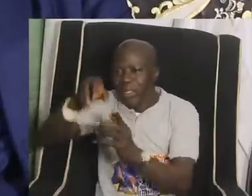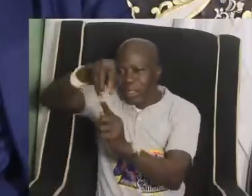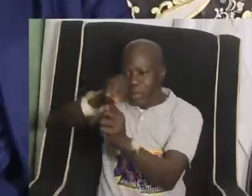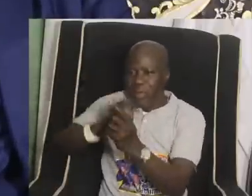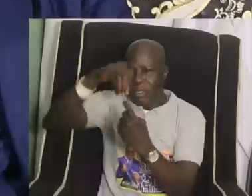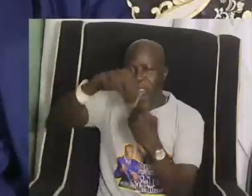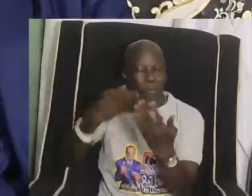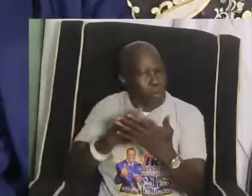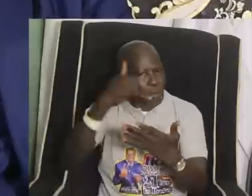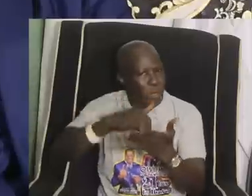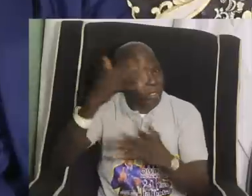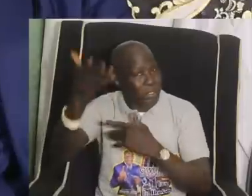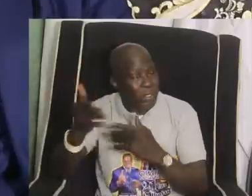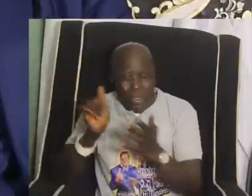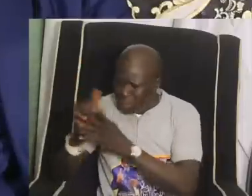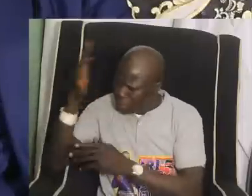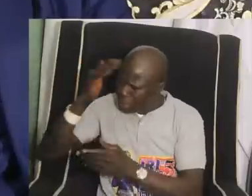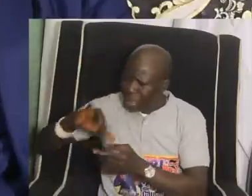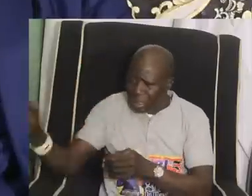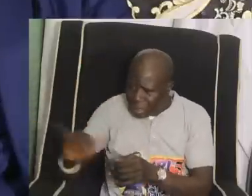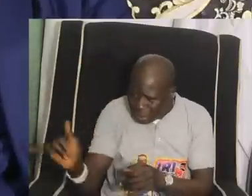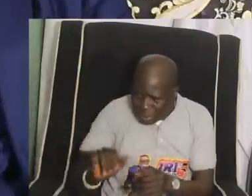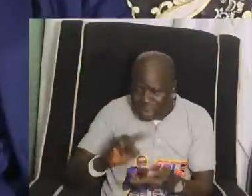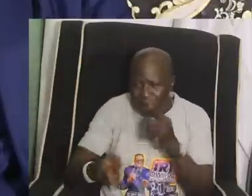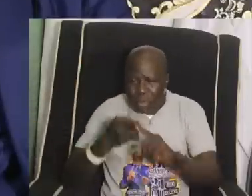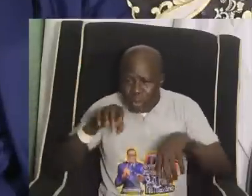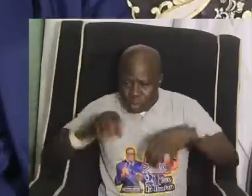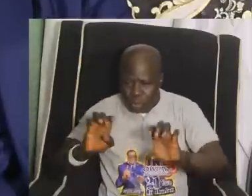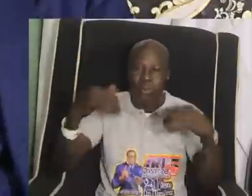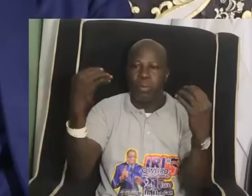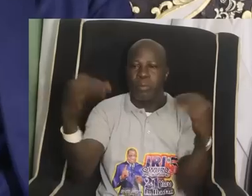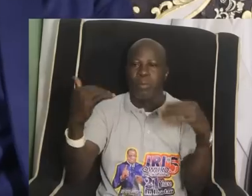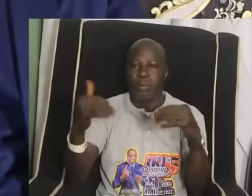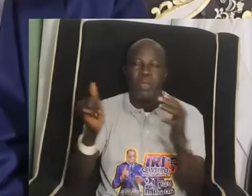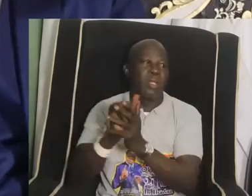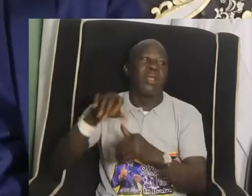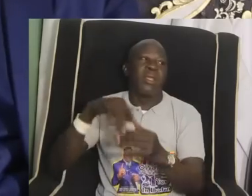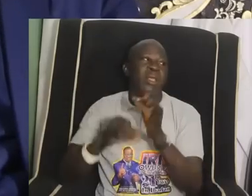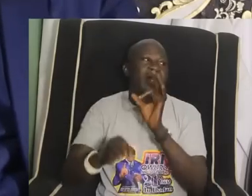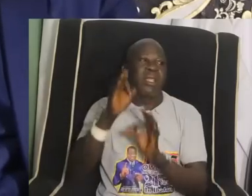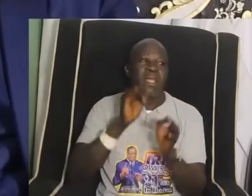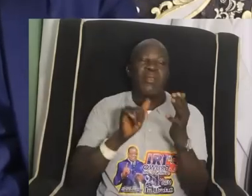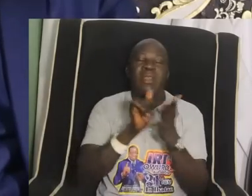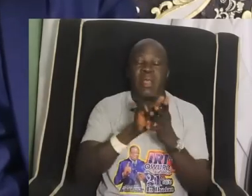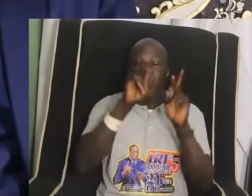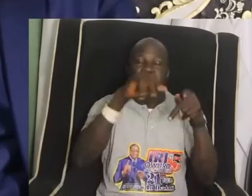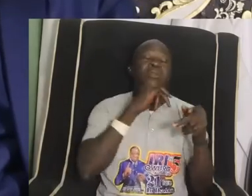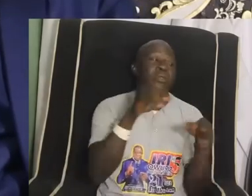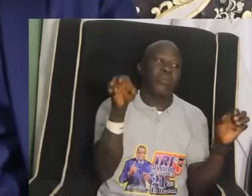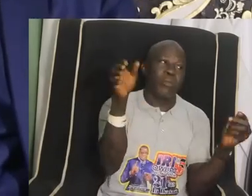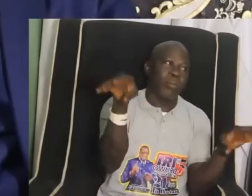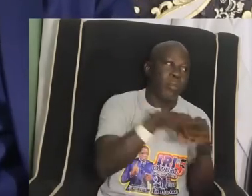she bought it. Now notice that the seller was her old school classmate as she wakes up. Then your Bati Mari. If that person